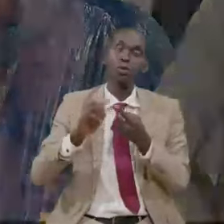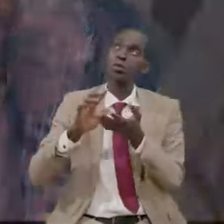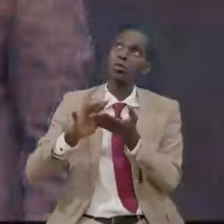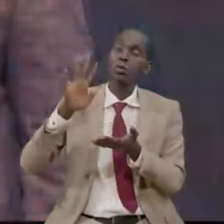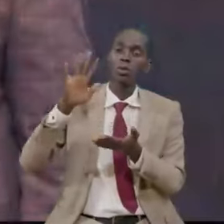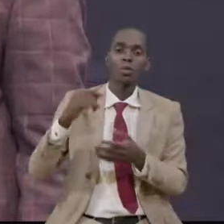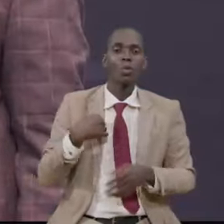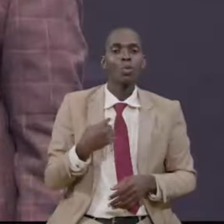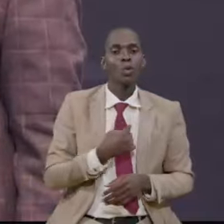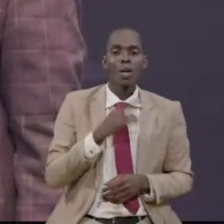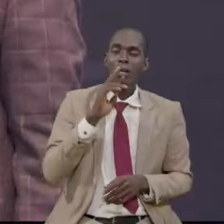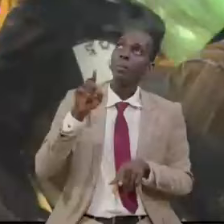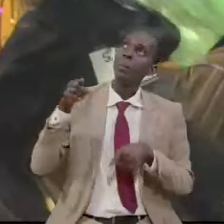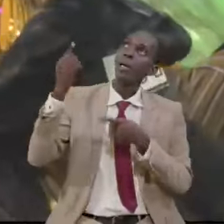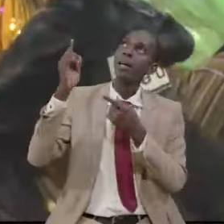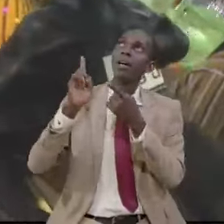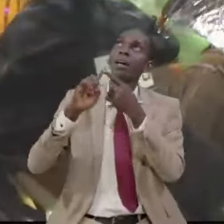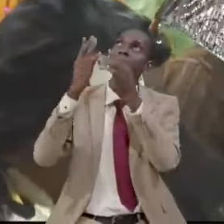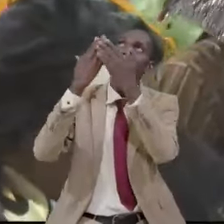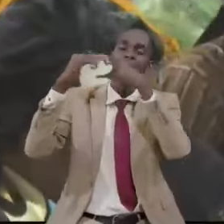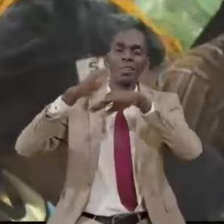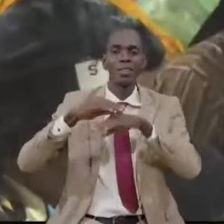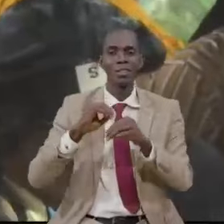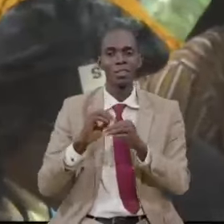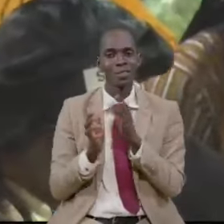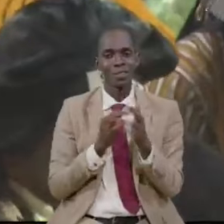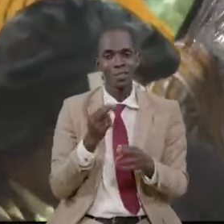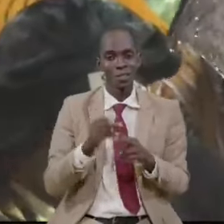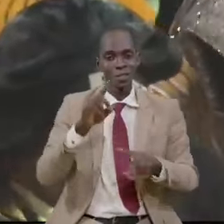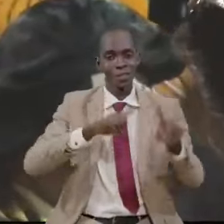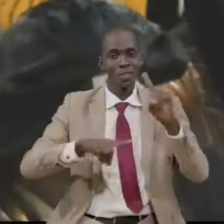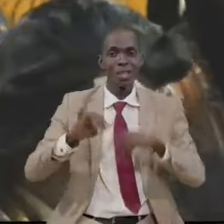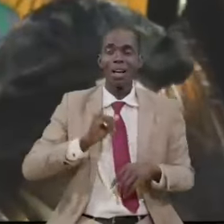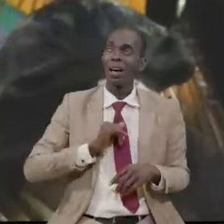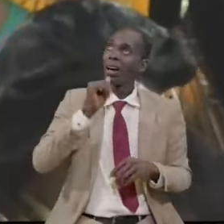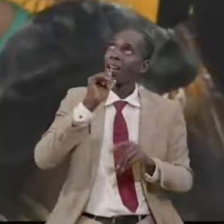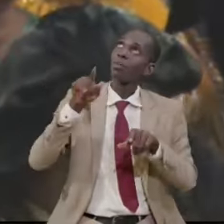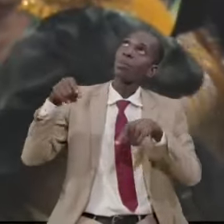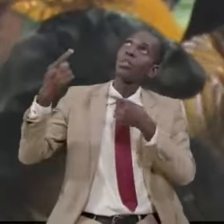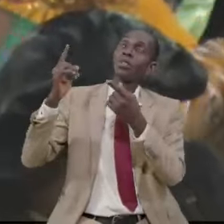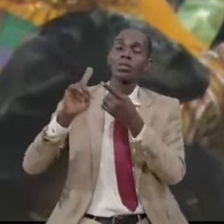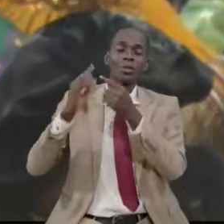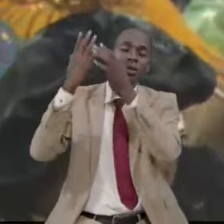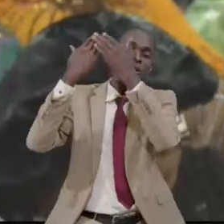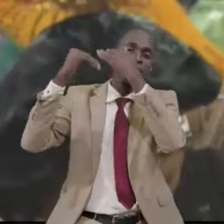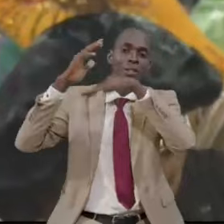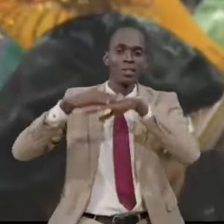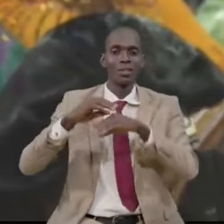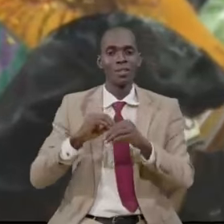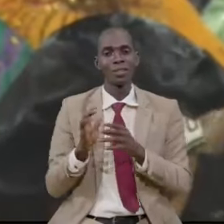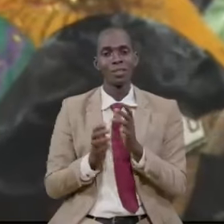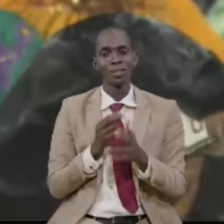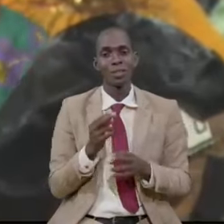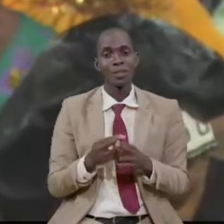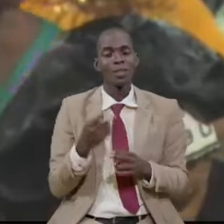glory. I am going to glory. The shame of the past will